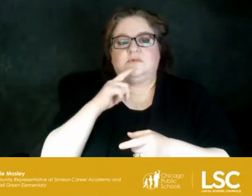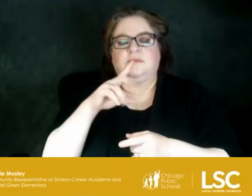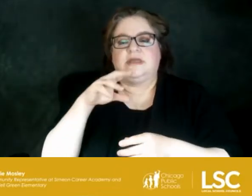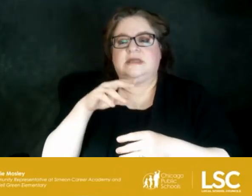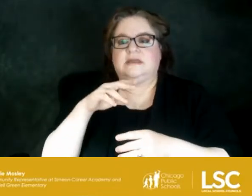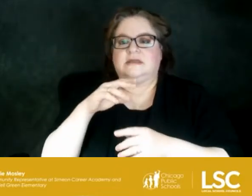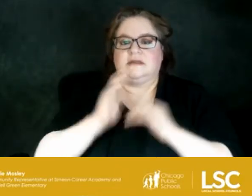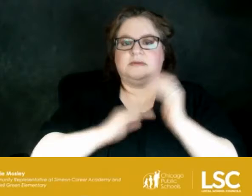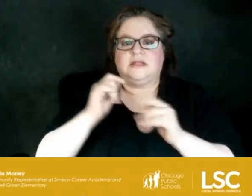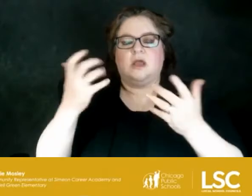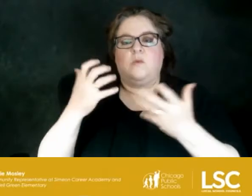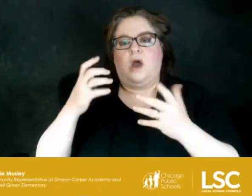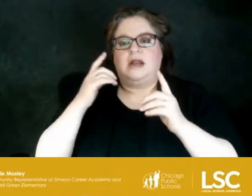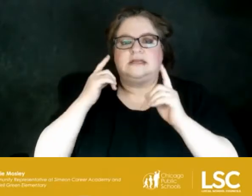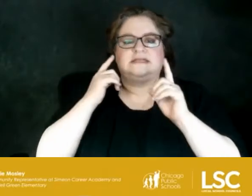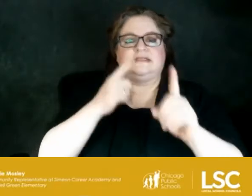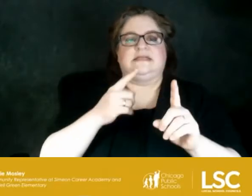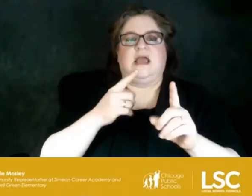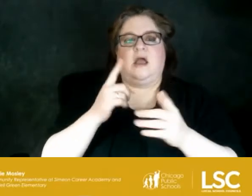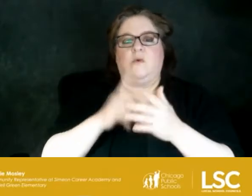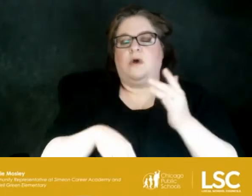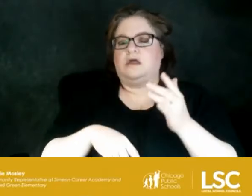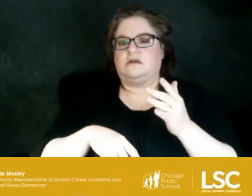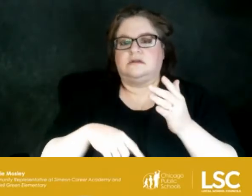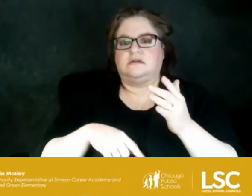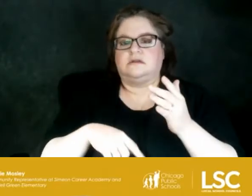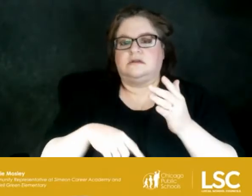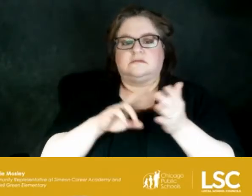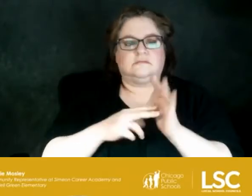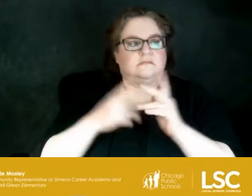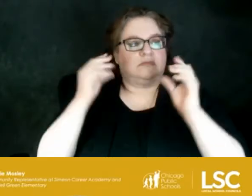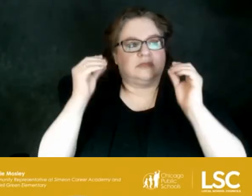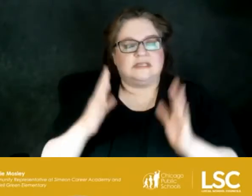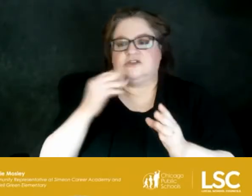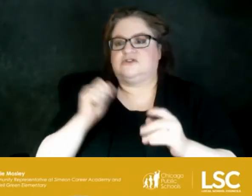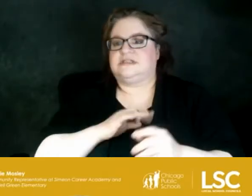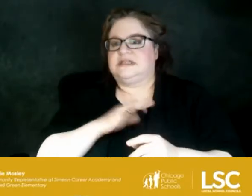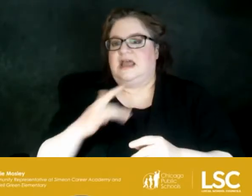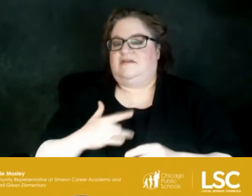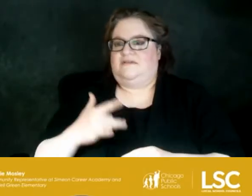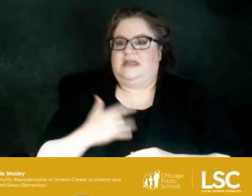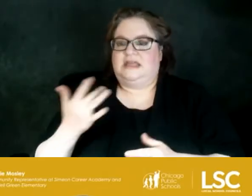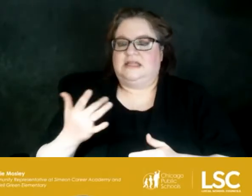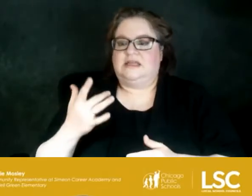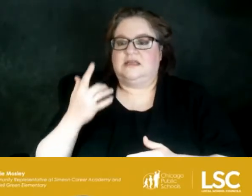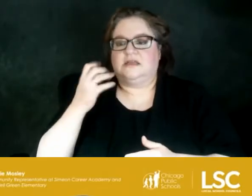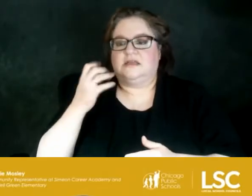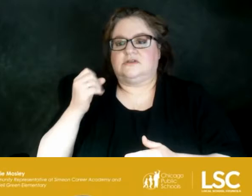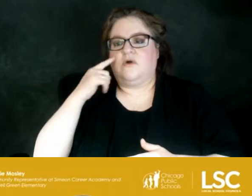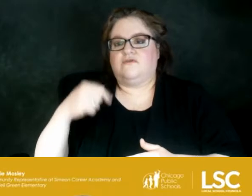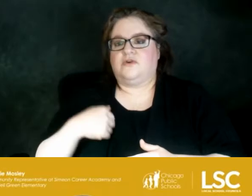and wanting to seek out what are, you know, teachers and other staff feeling. And so to me,